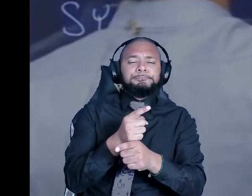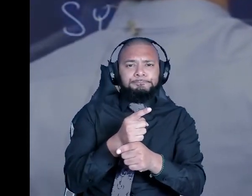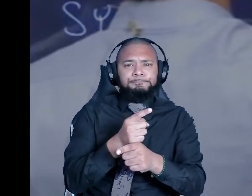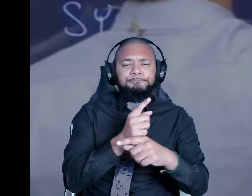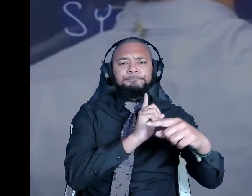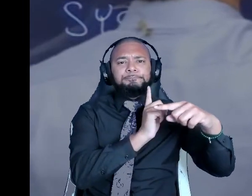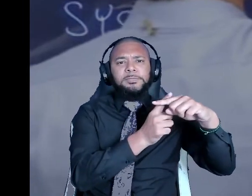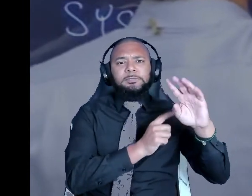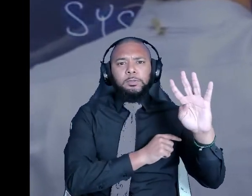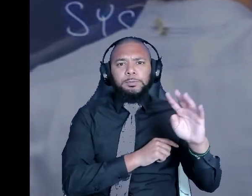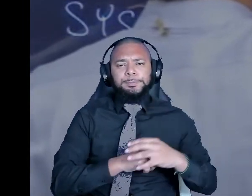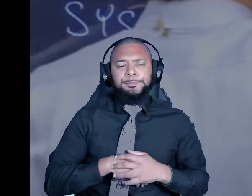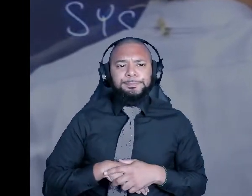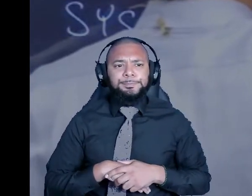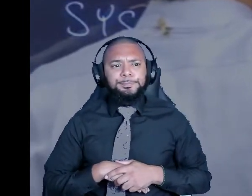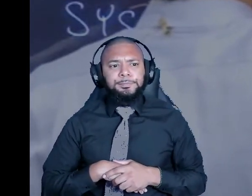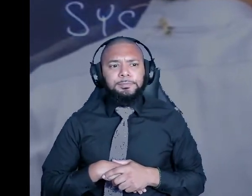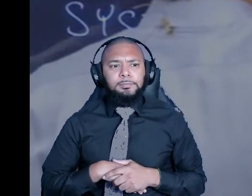Negative 2 times 2